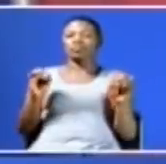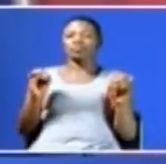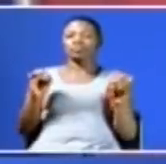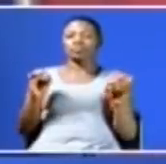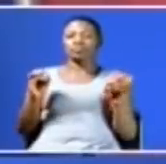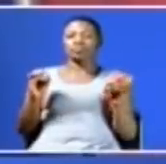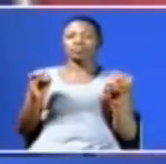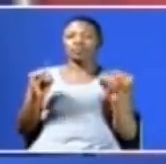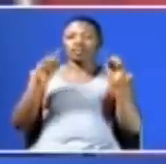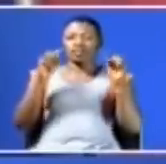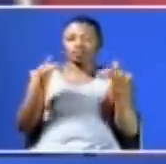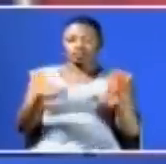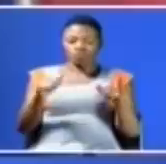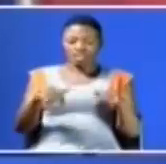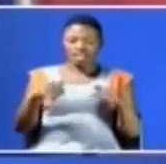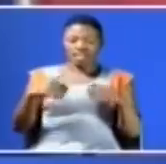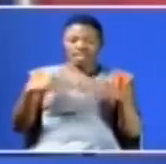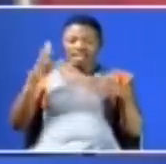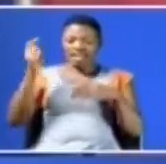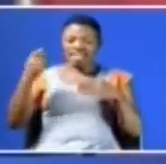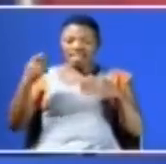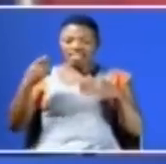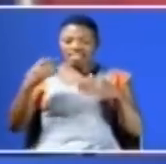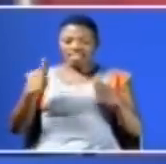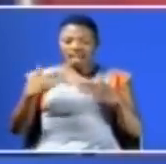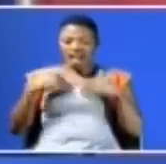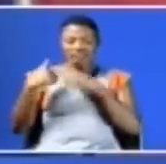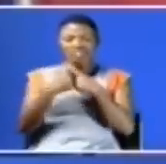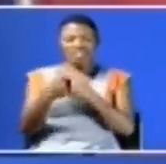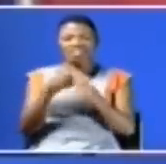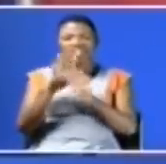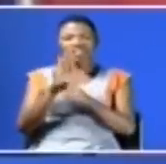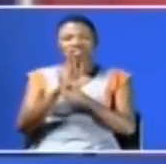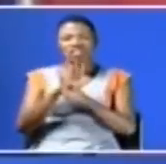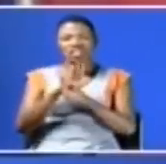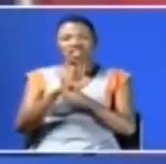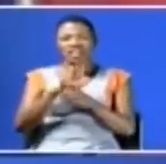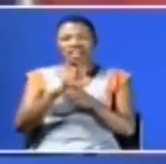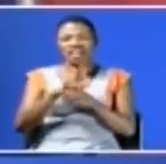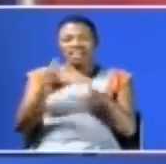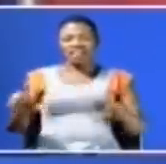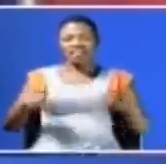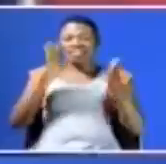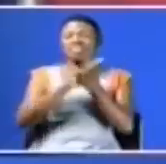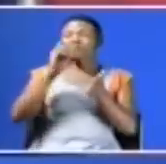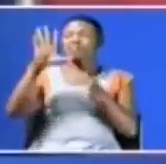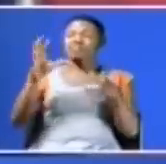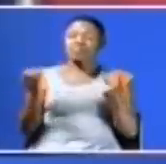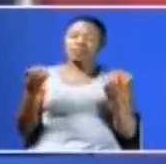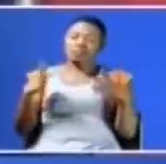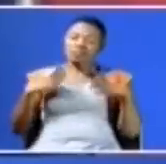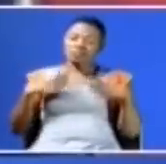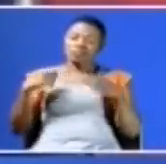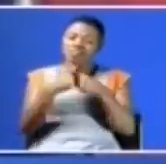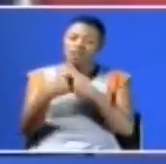And today the challenges Kenyans face, it's about survival, really. The cost of living, millions of Kenyans are struggling to stay alive.